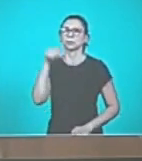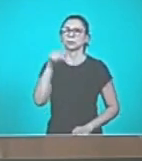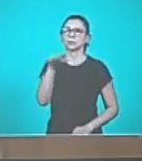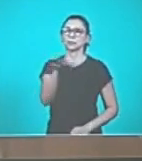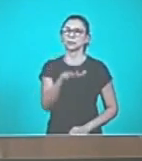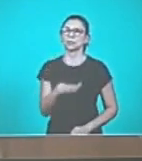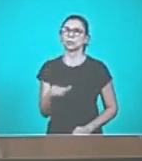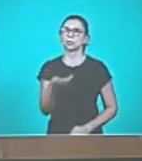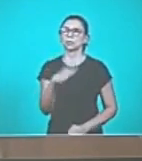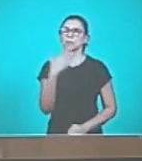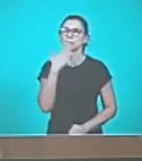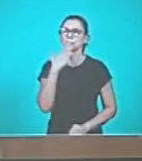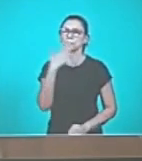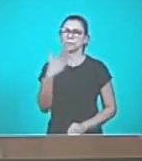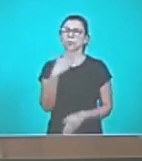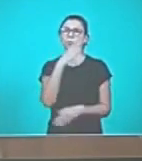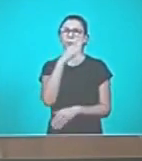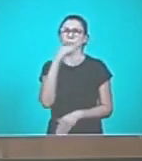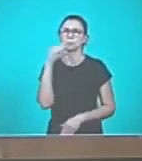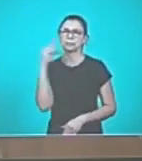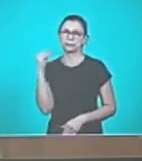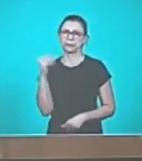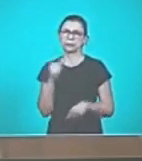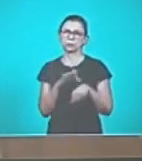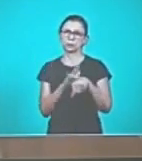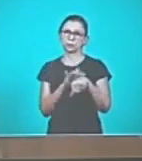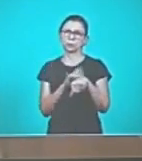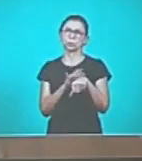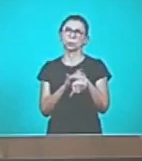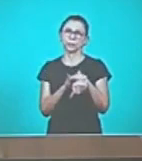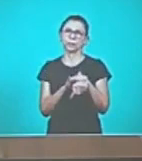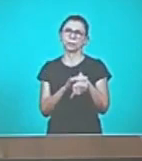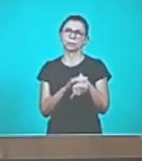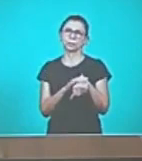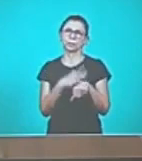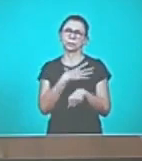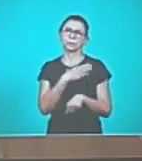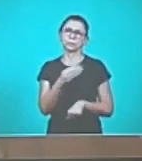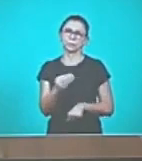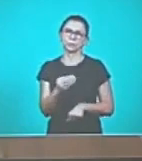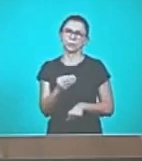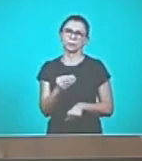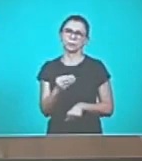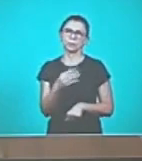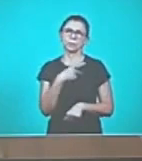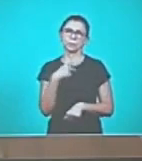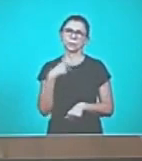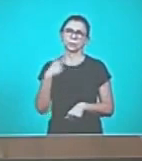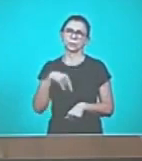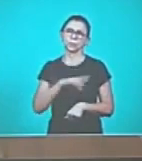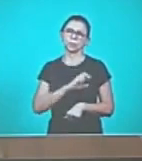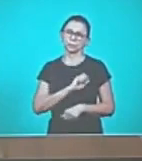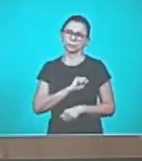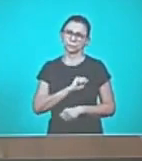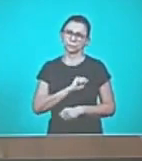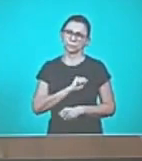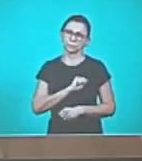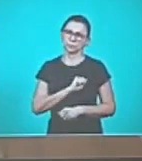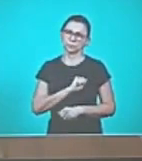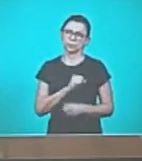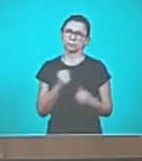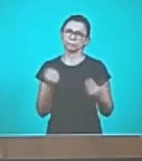behalf of that young man, that adolescent, a son of a beloved friend. This